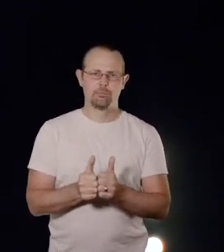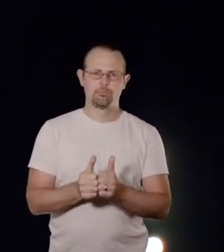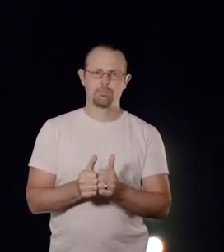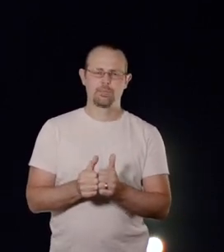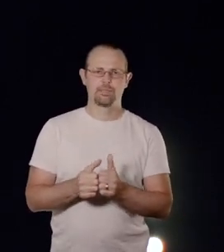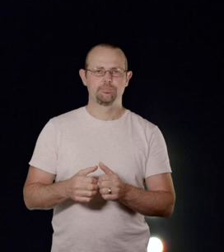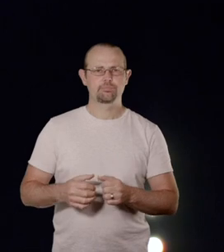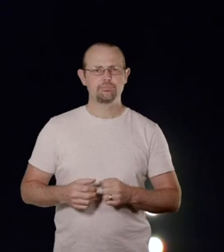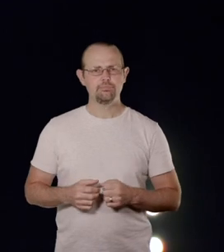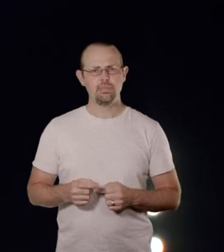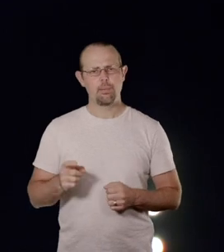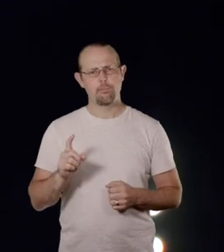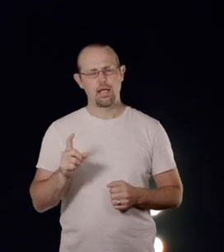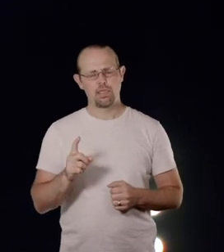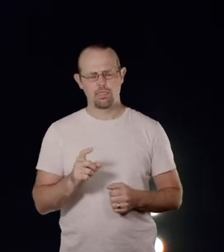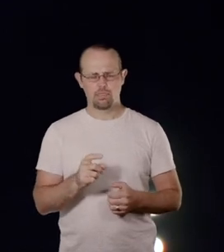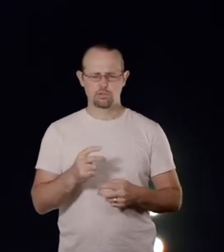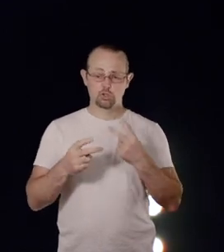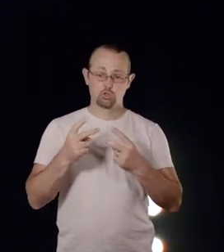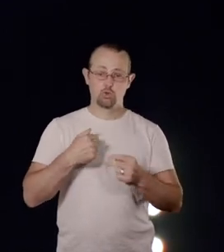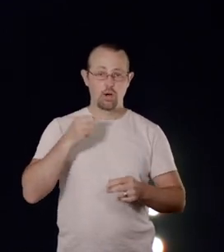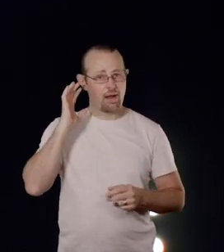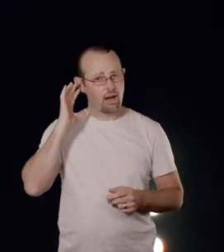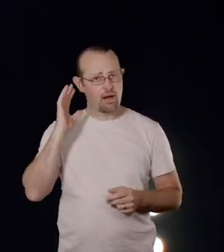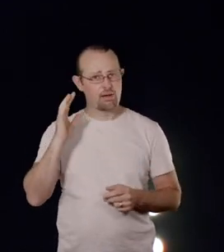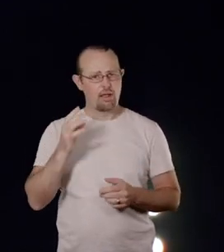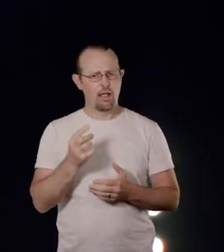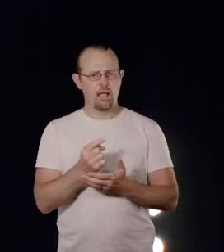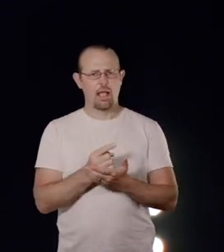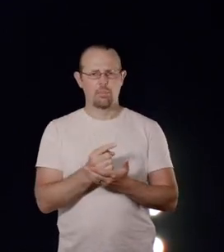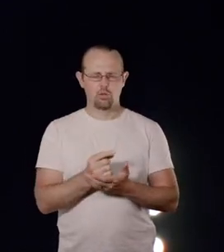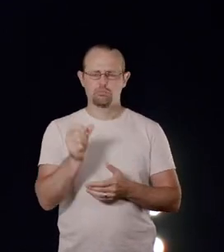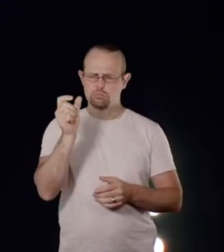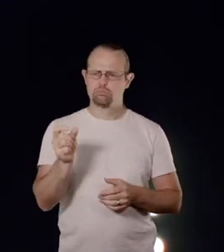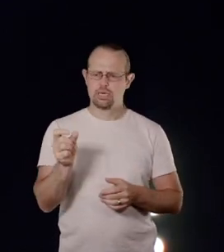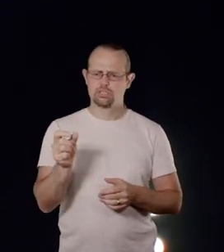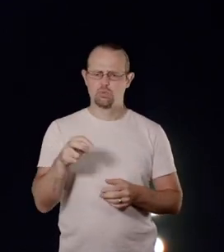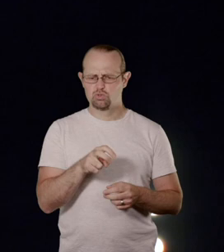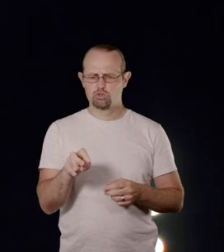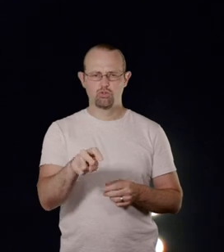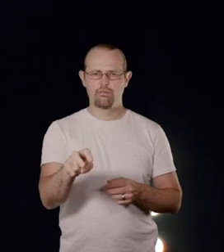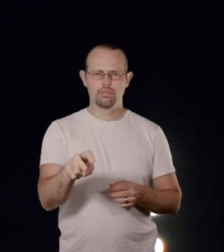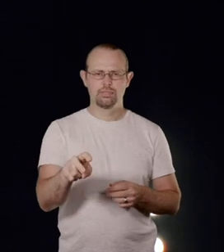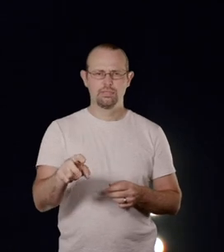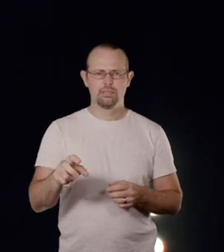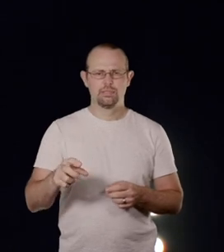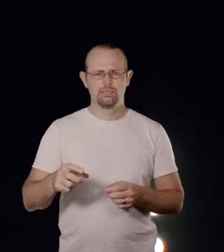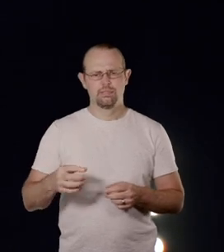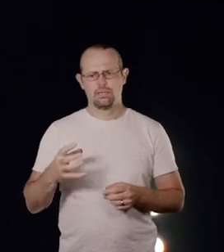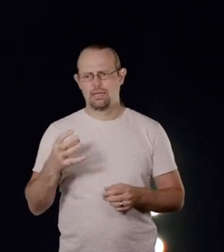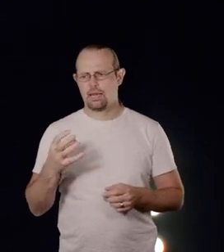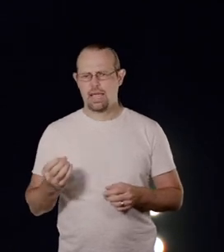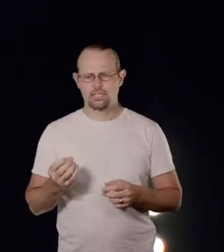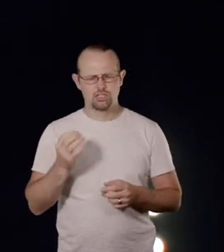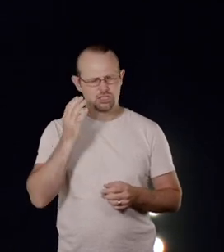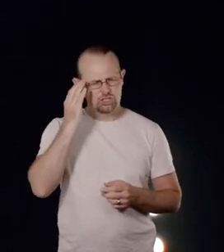good friends. But there was a story I heard recently about someone who was traveling, and he had nightmares thinking that the enemy